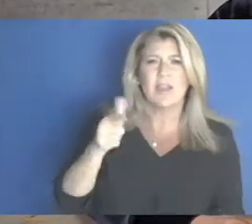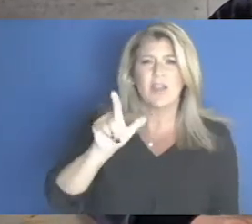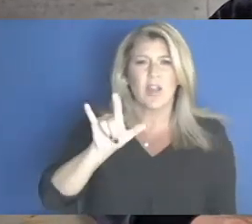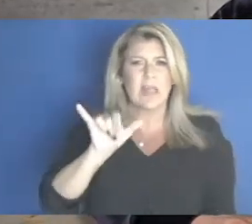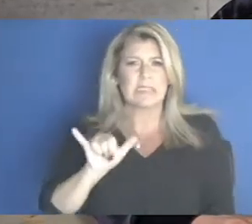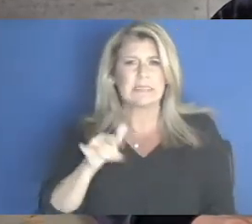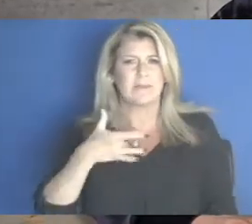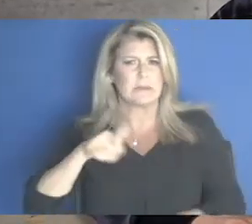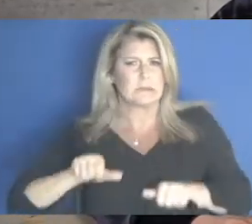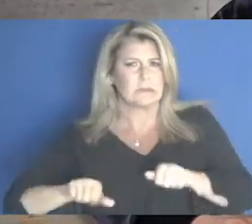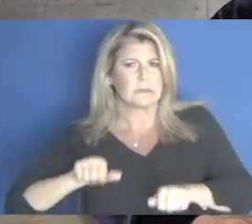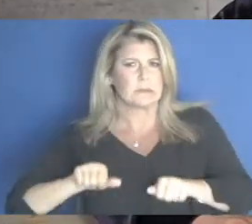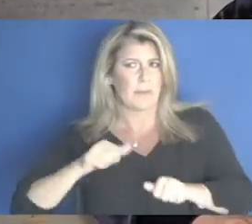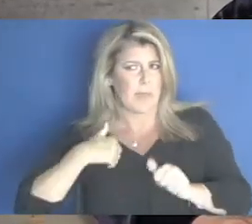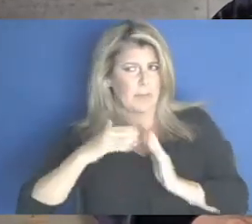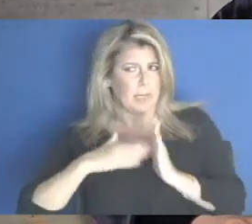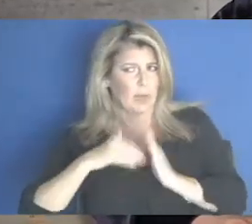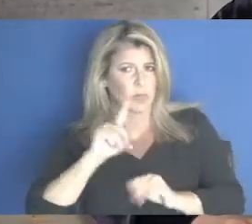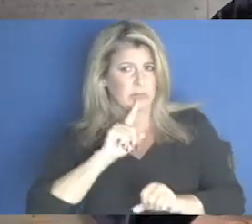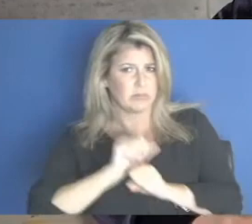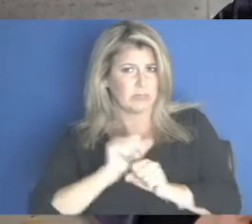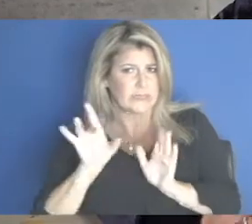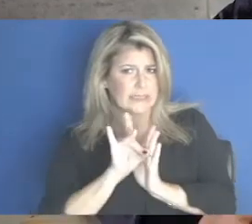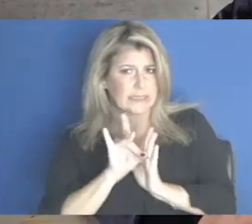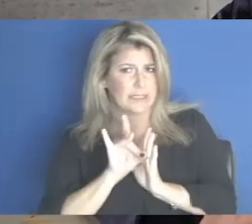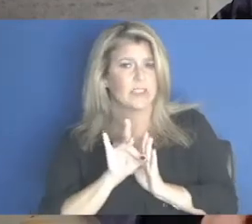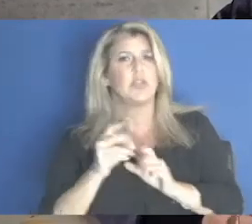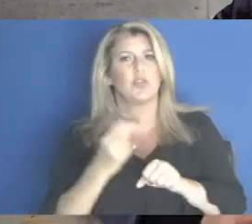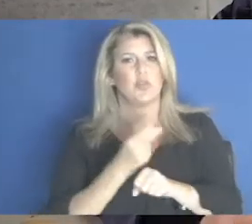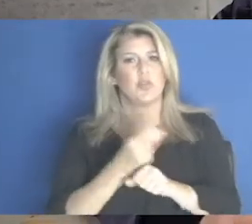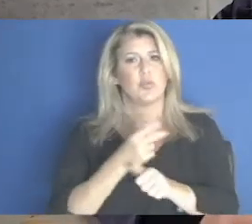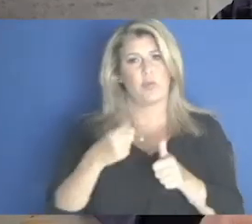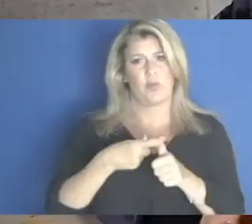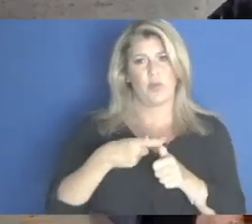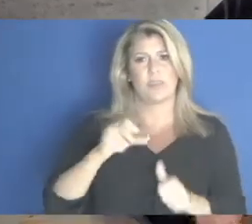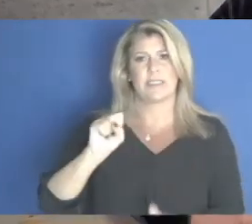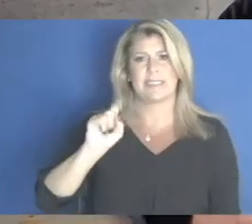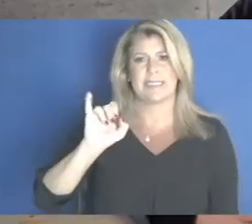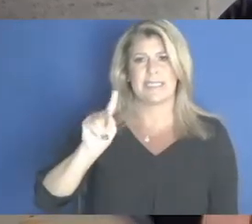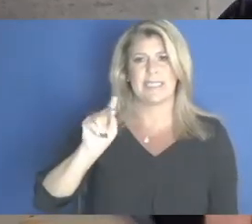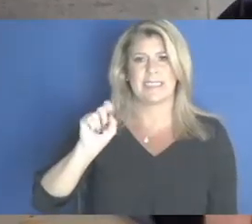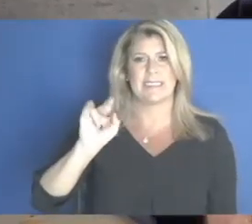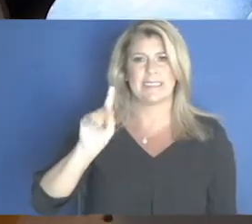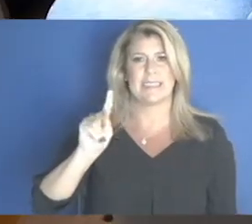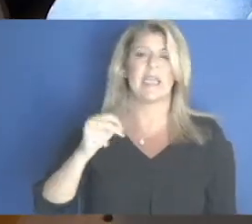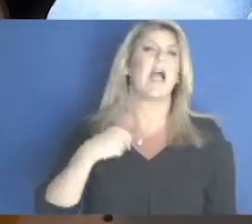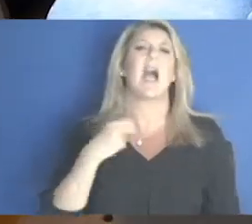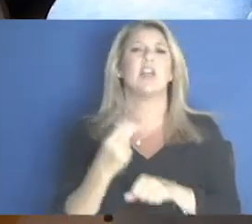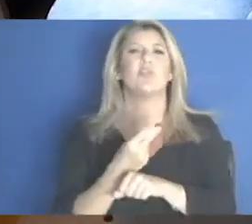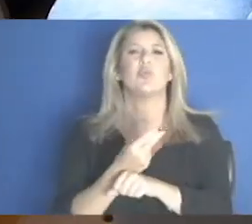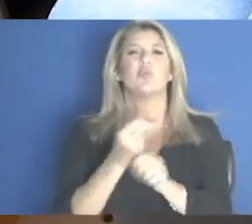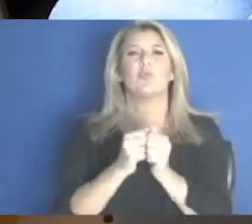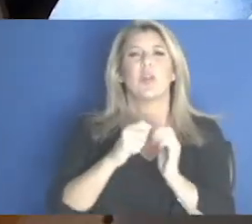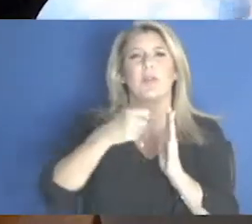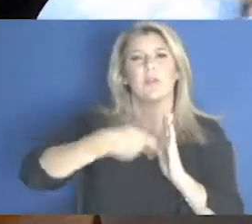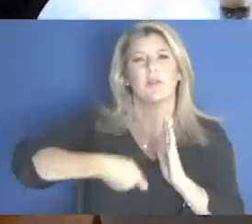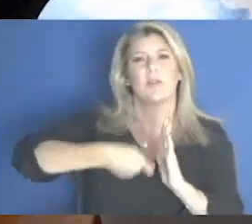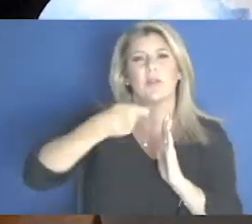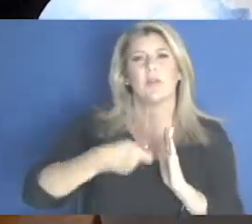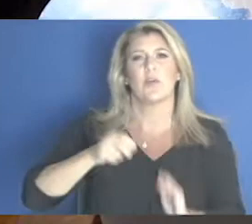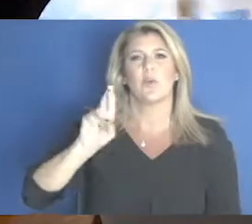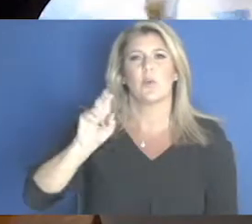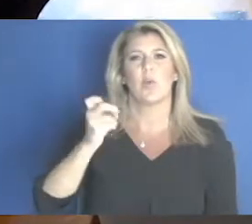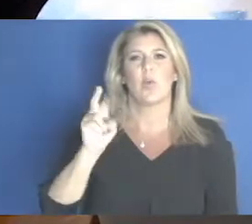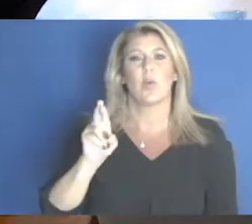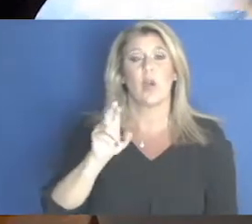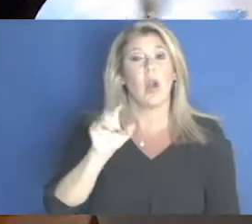not sure if your paint is going to stick to those surfaces, just use Slick Stick. I like to use it with a roller. And also,